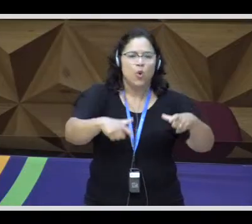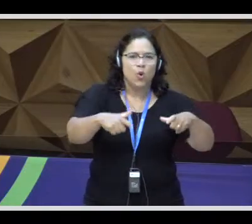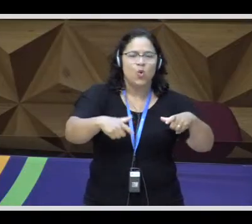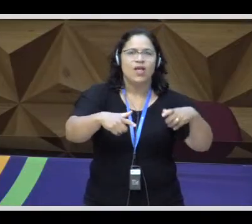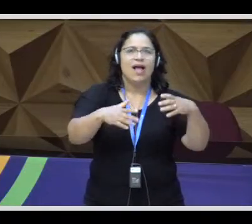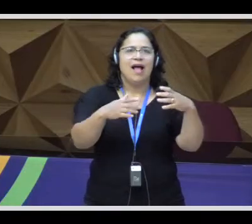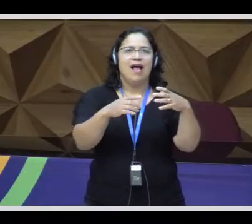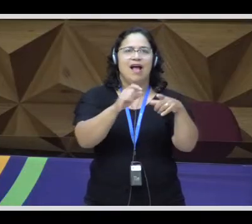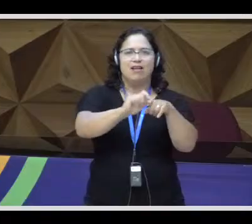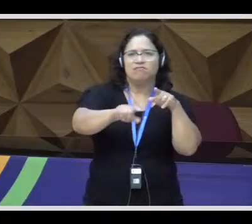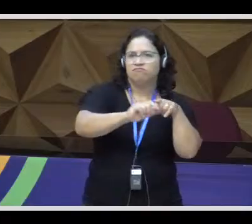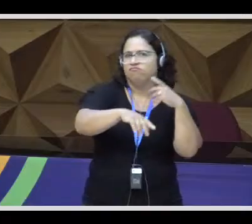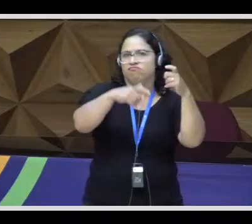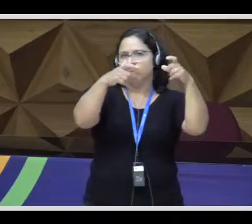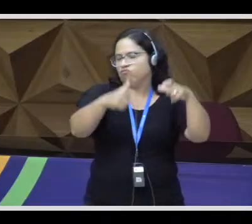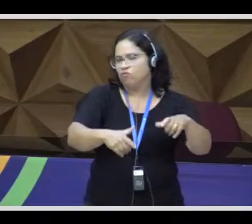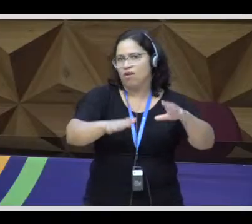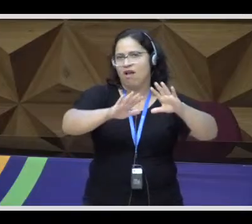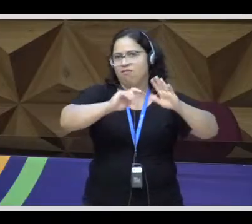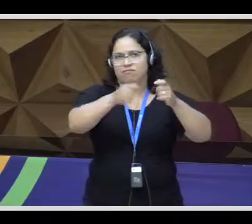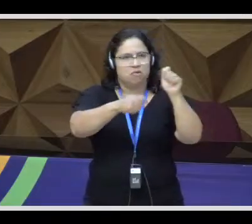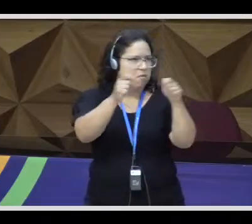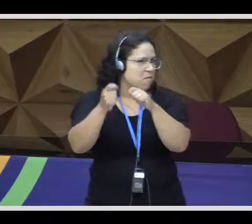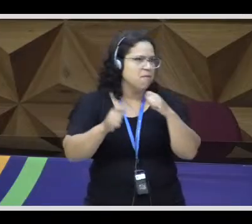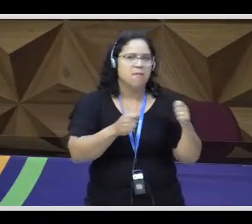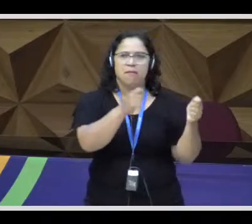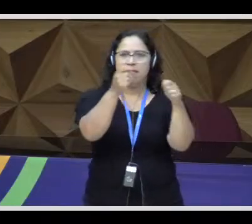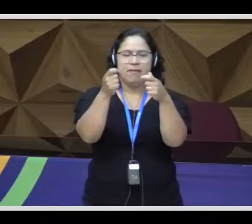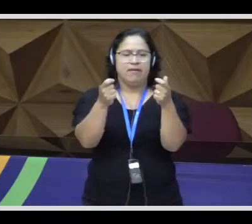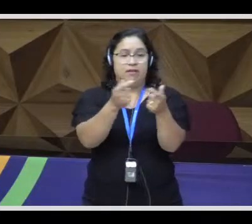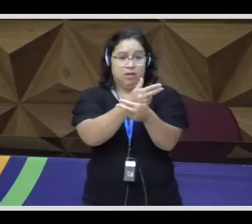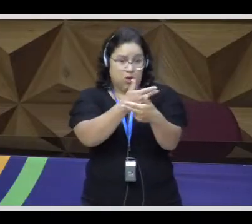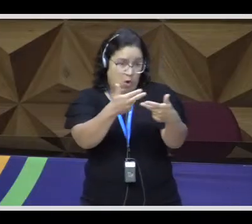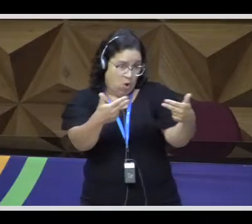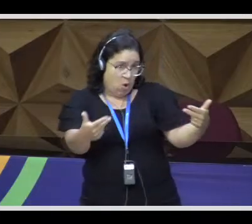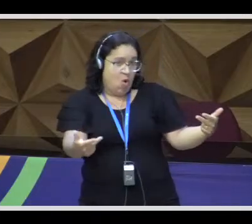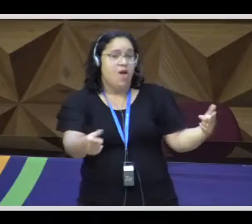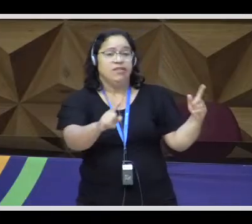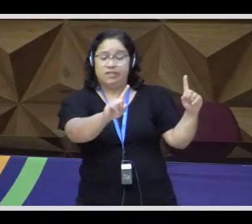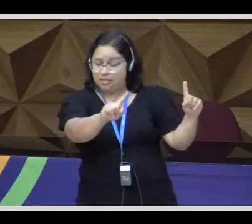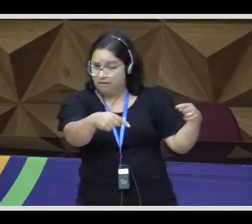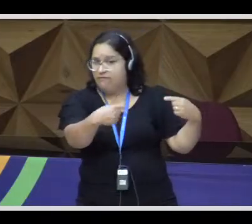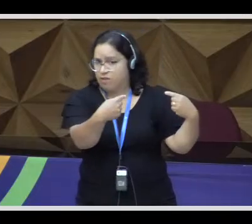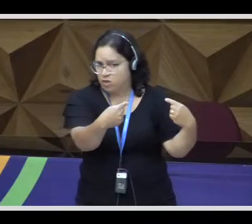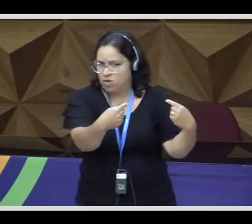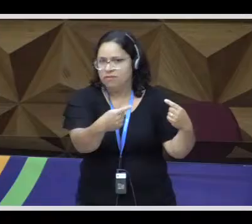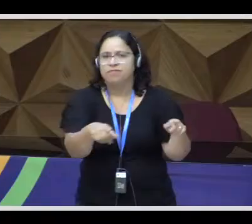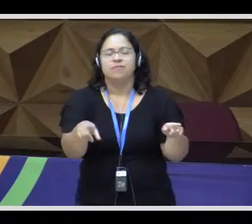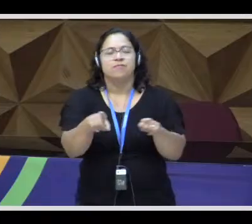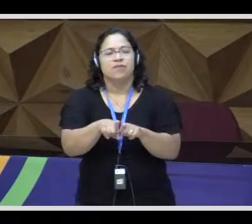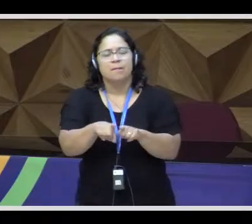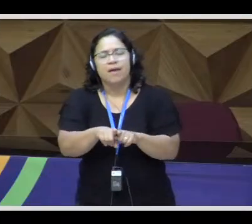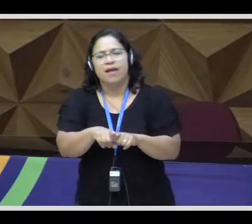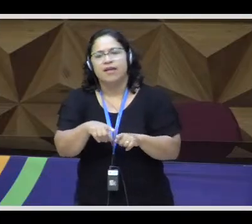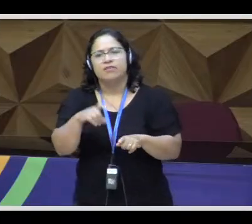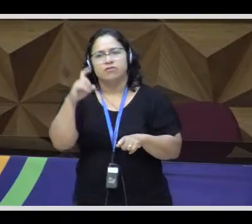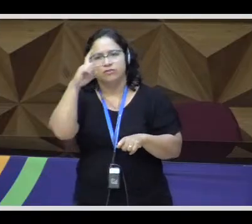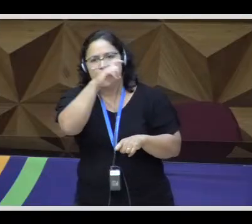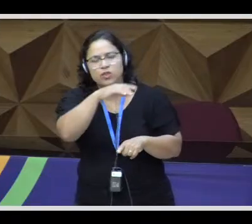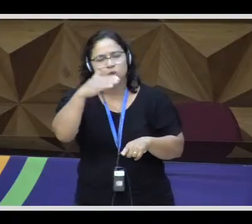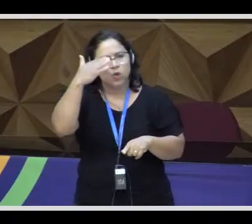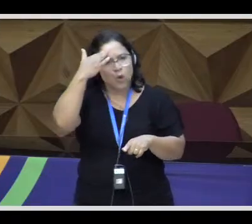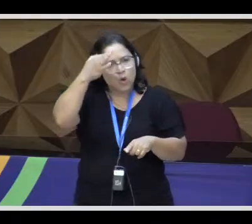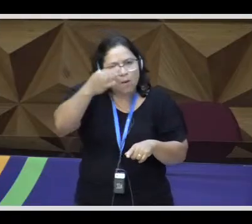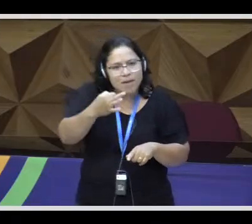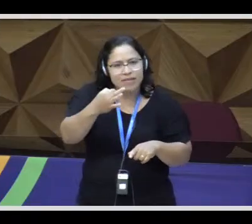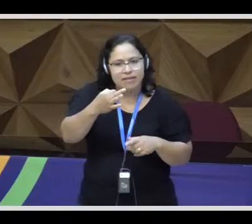these big challenges. The other one was to understand that in order to be good in